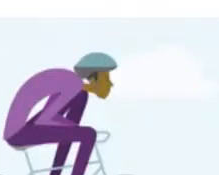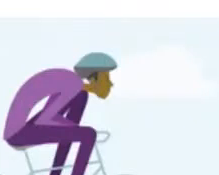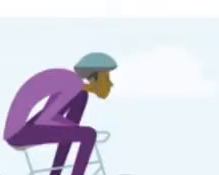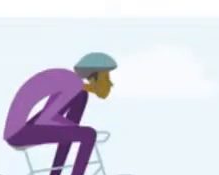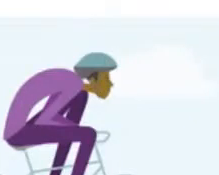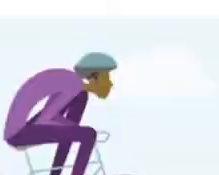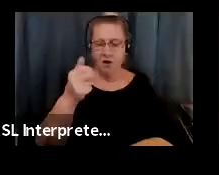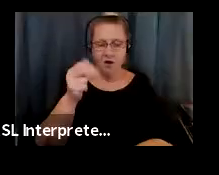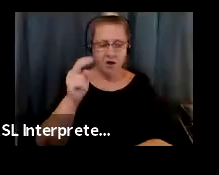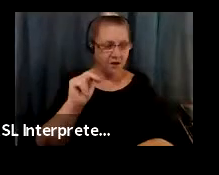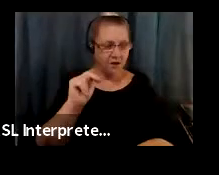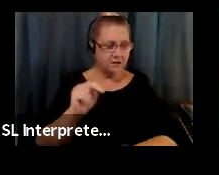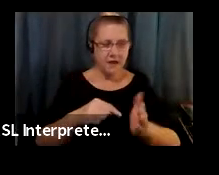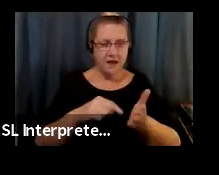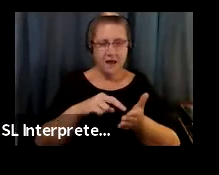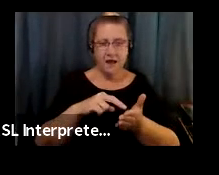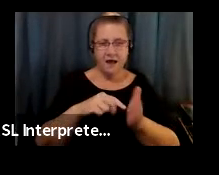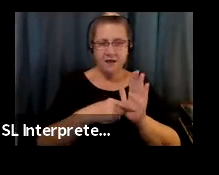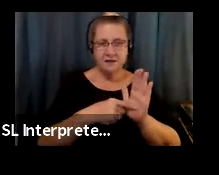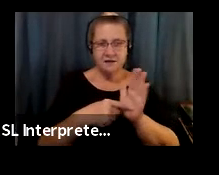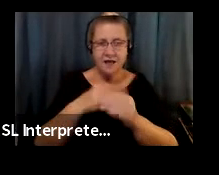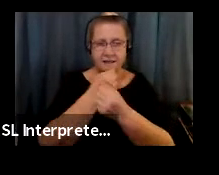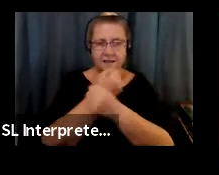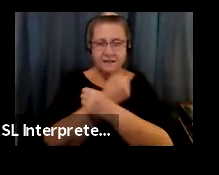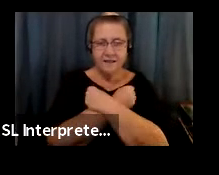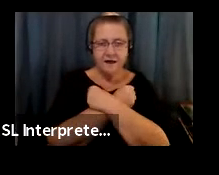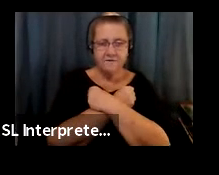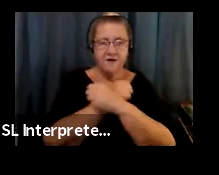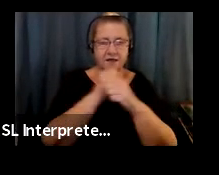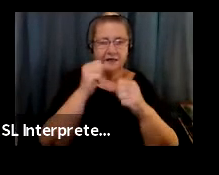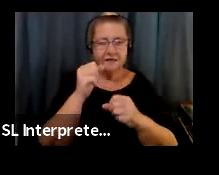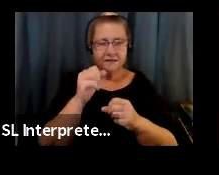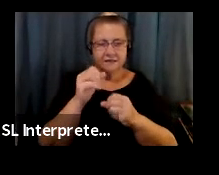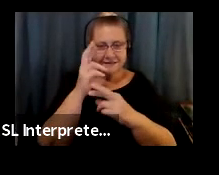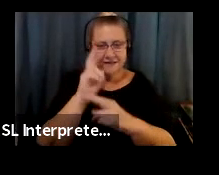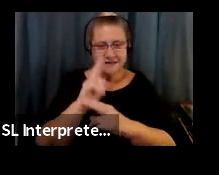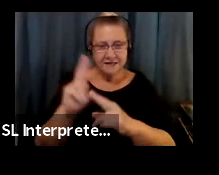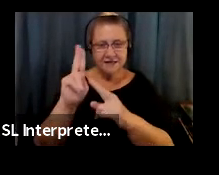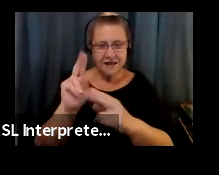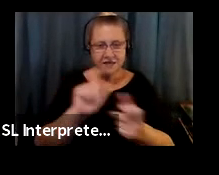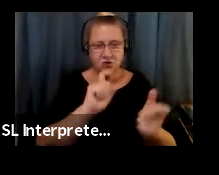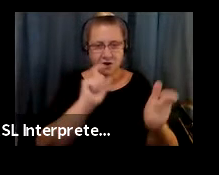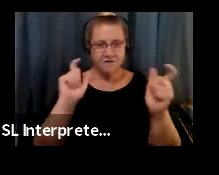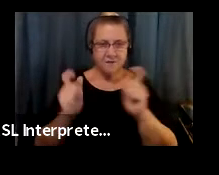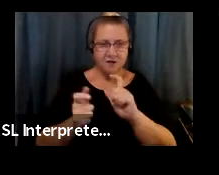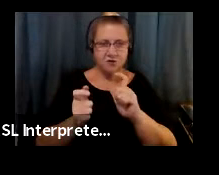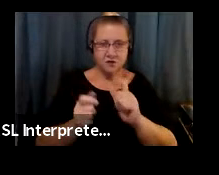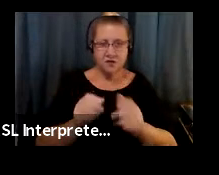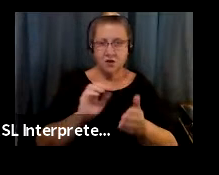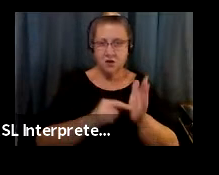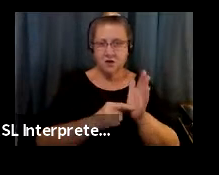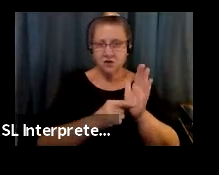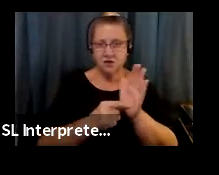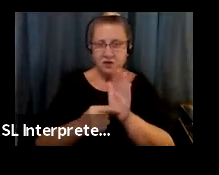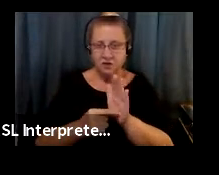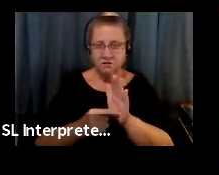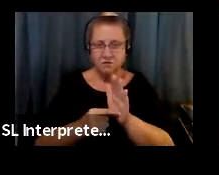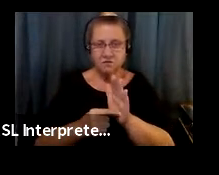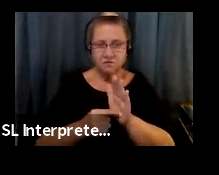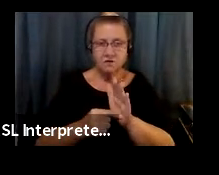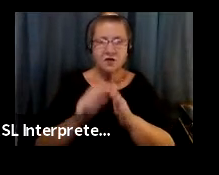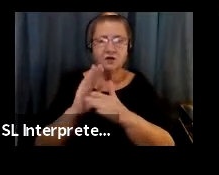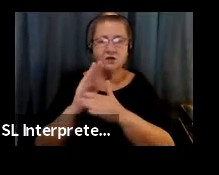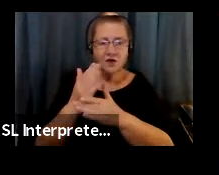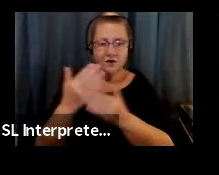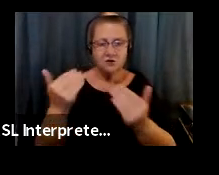stand for love, dignity, and transformation. What I want to share with you all today